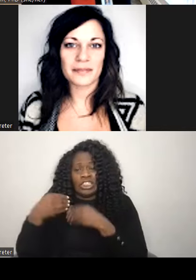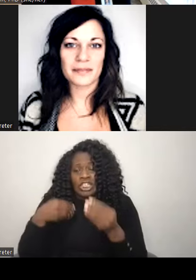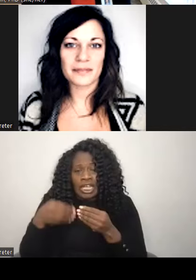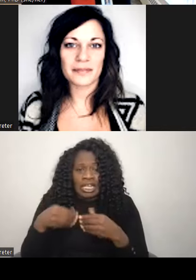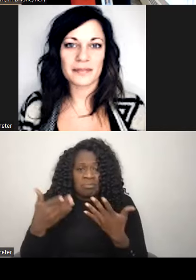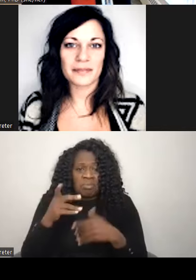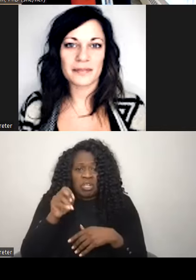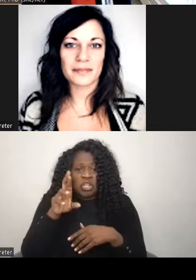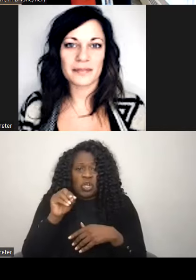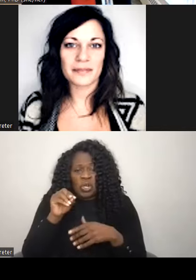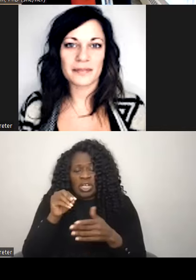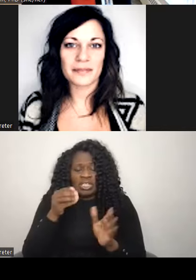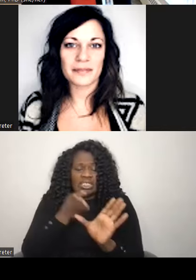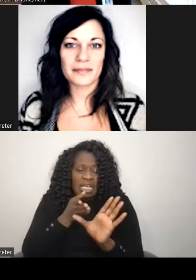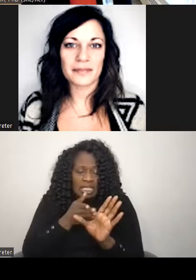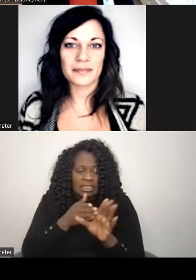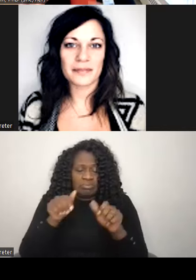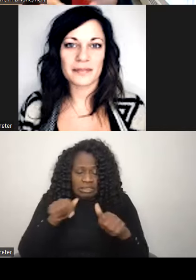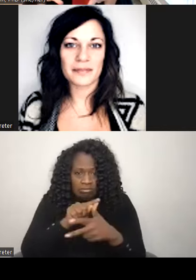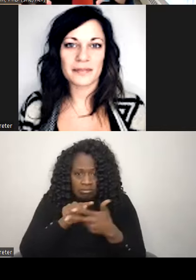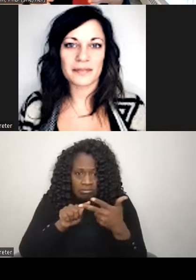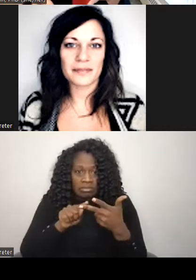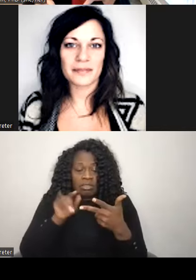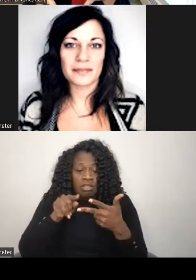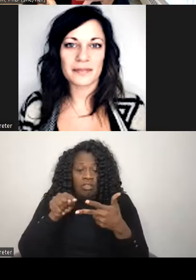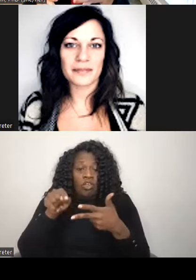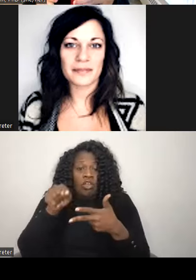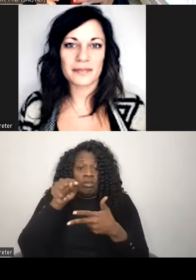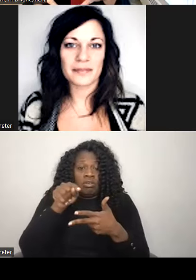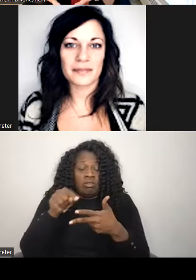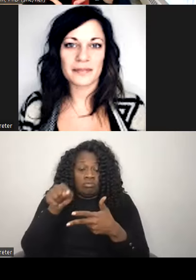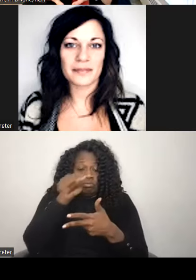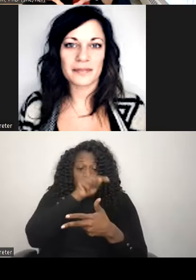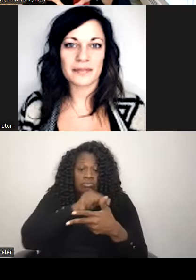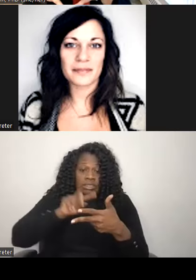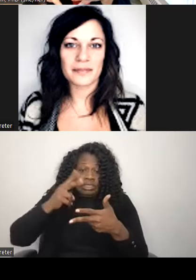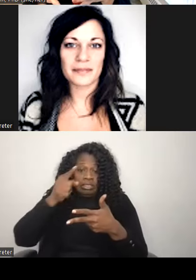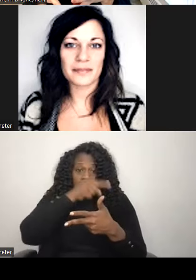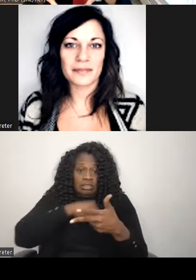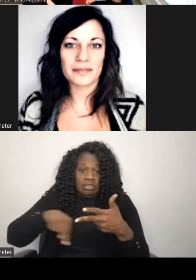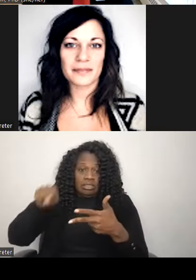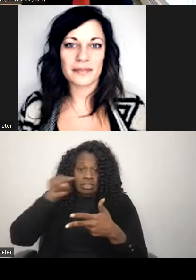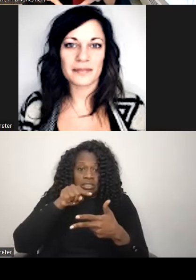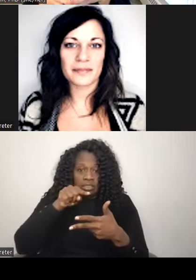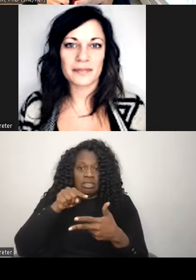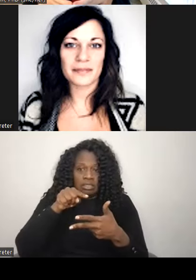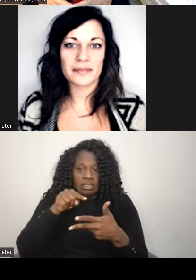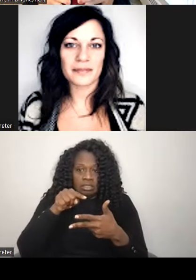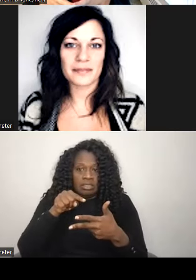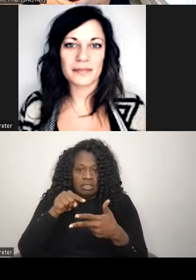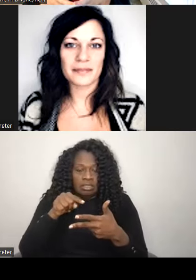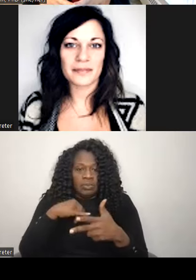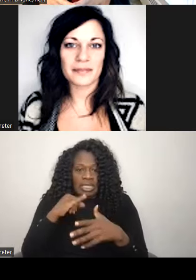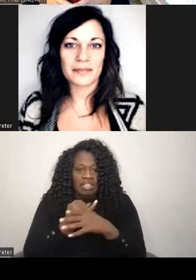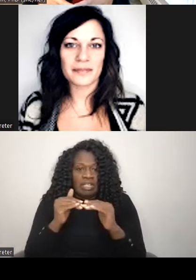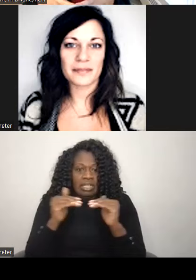of neuropsychological vulnerabilities. And that around that child, we are going to sort of also, while we're going to intervene at the